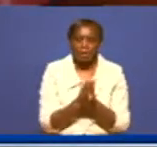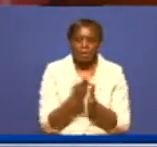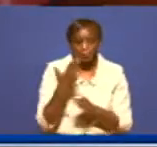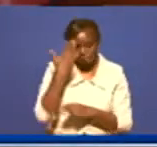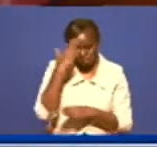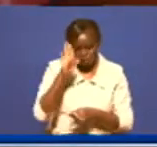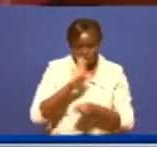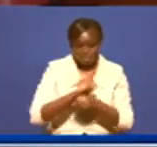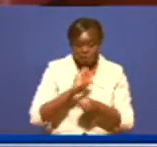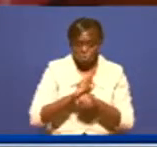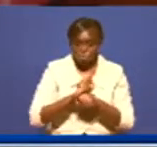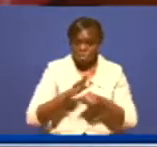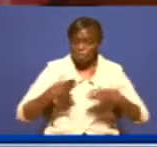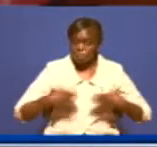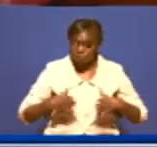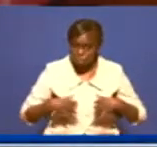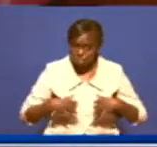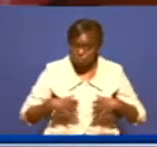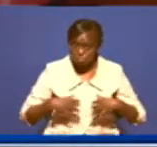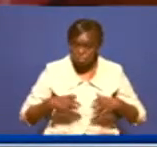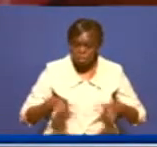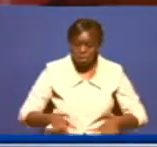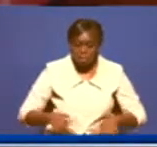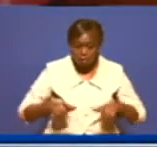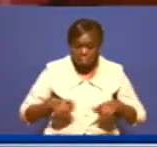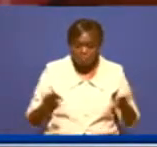of Kenyans, and especially those who live within Nairobi,